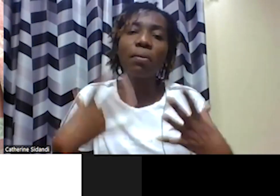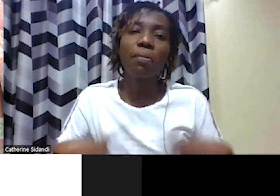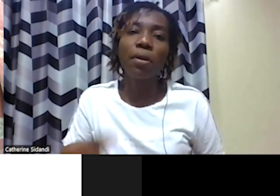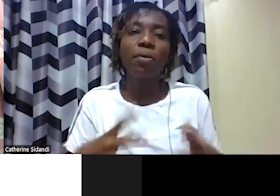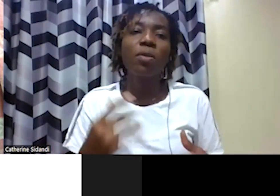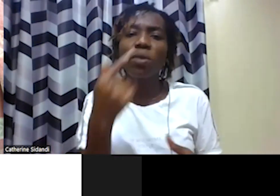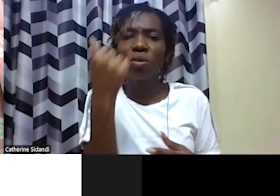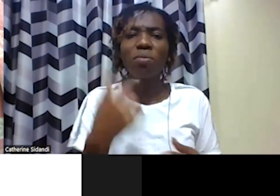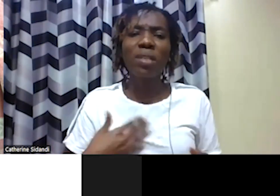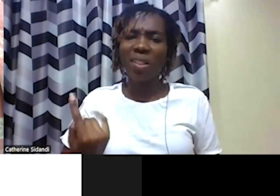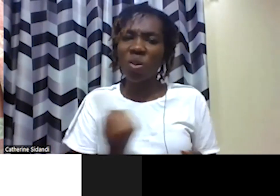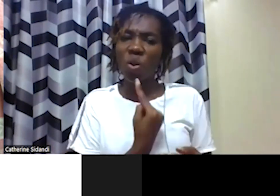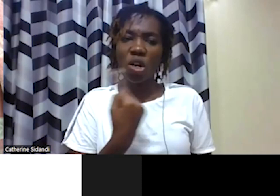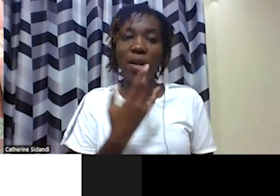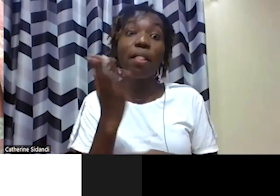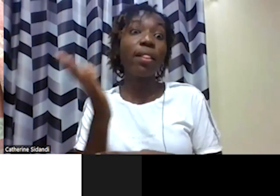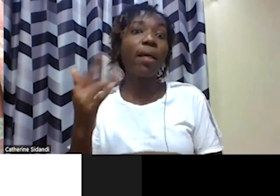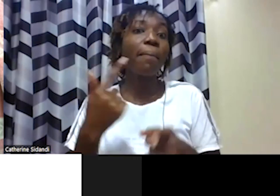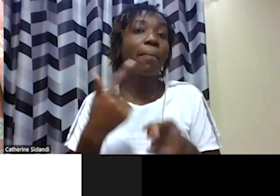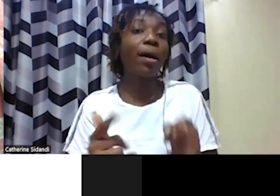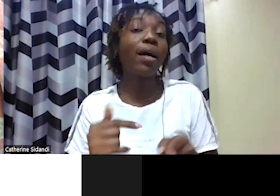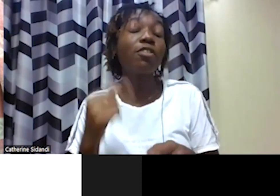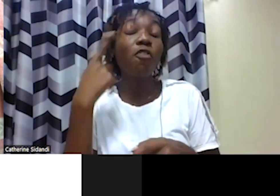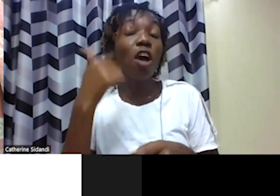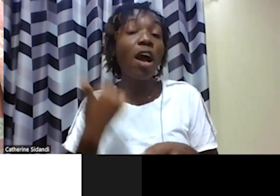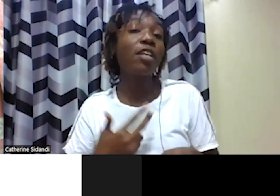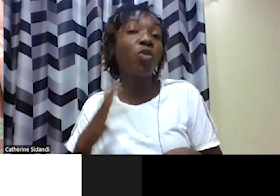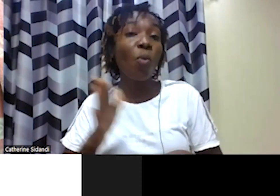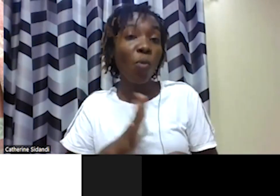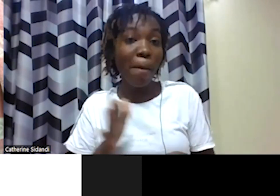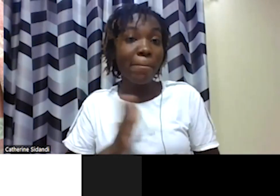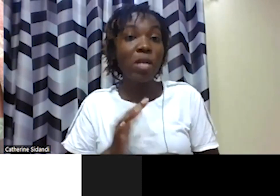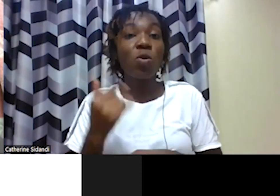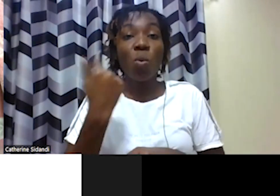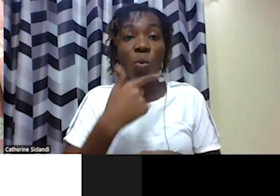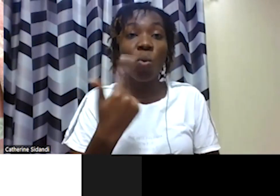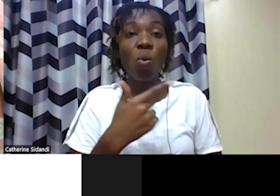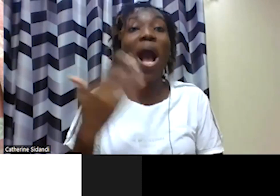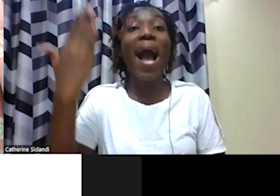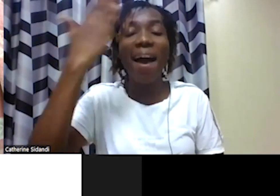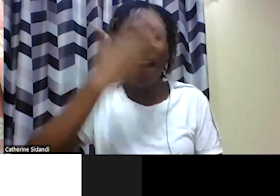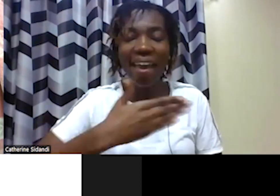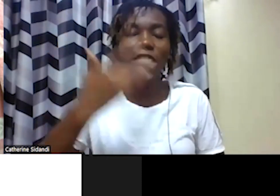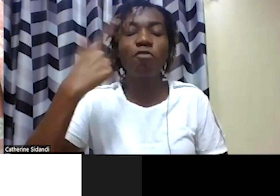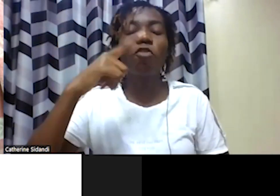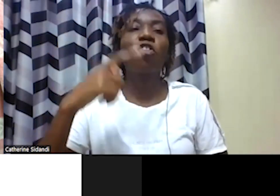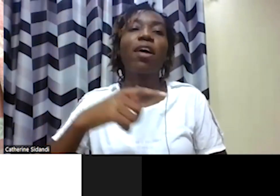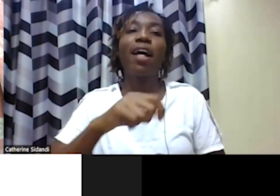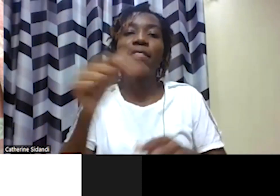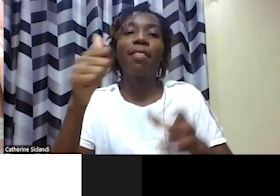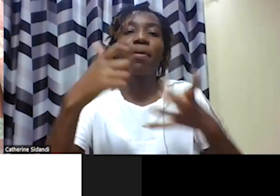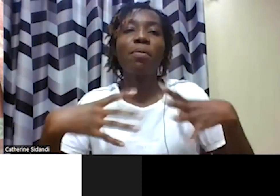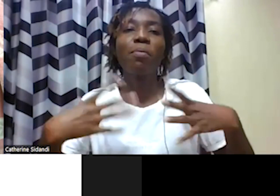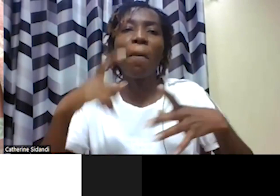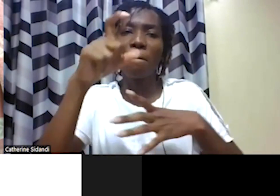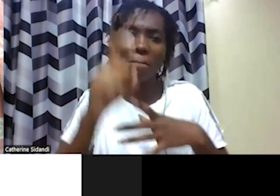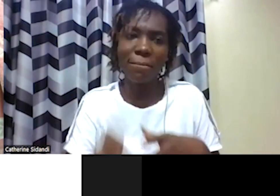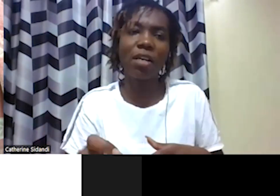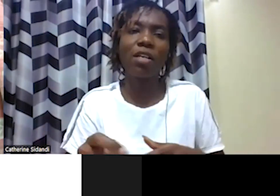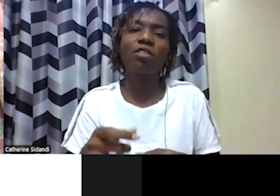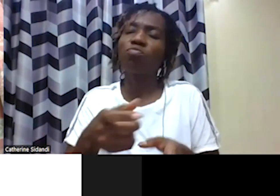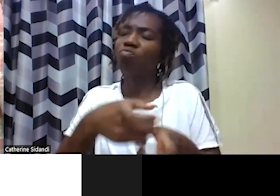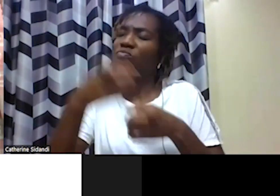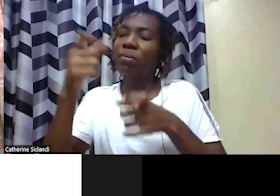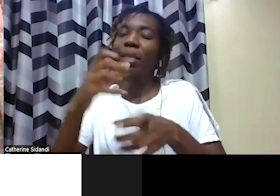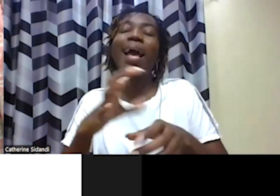need others with me. So to us women who are ahead of the rest, we need to put our hands